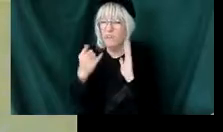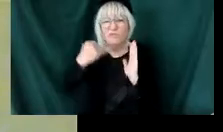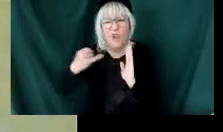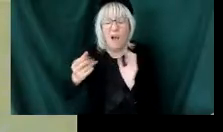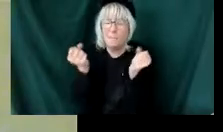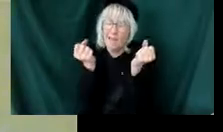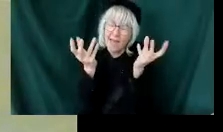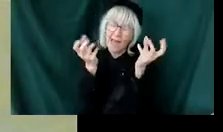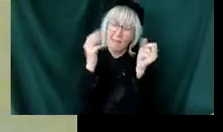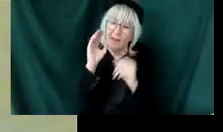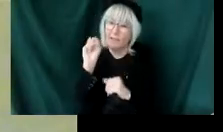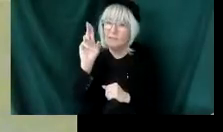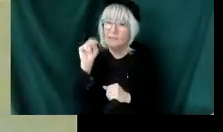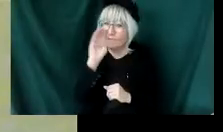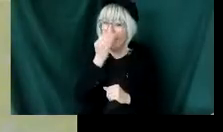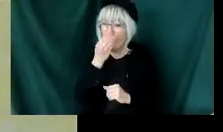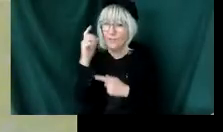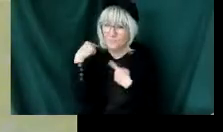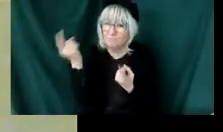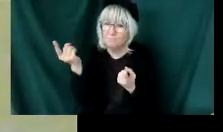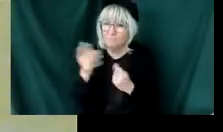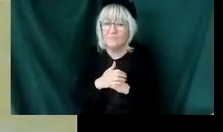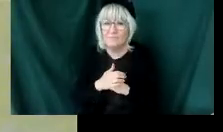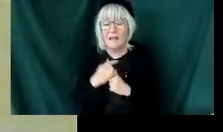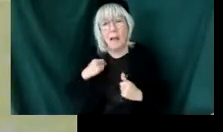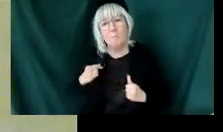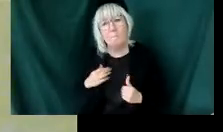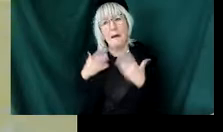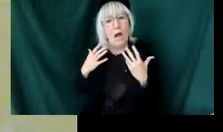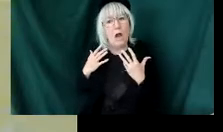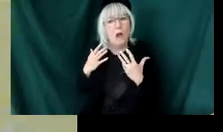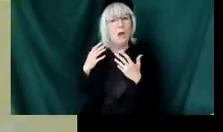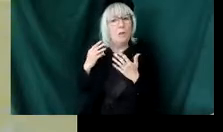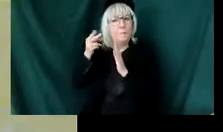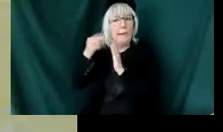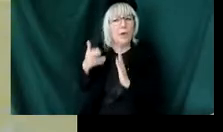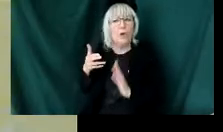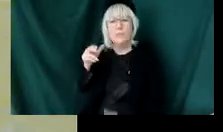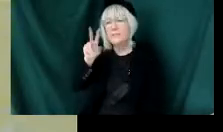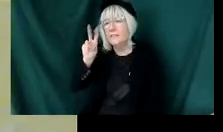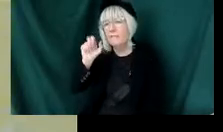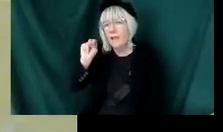my life. It's very inspired by like Van Gogh, and